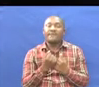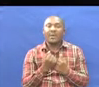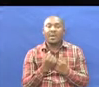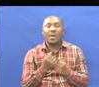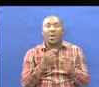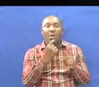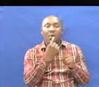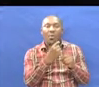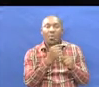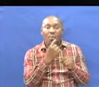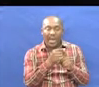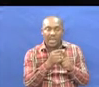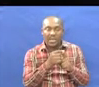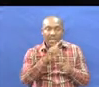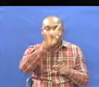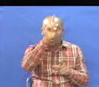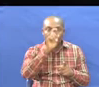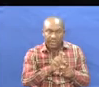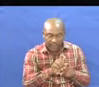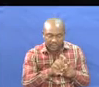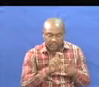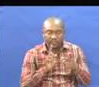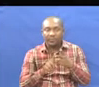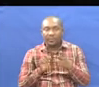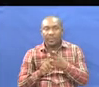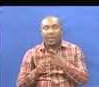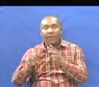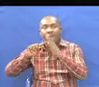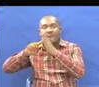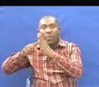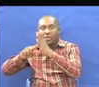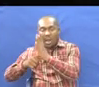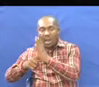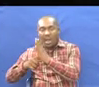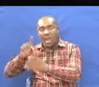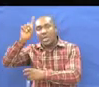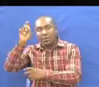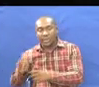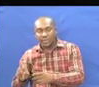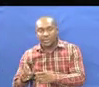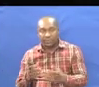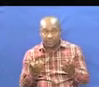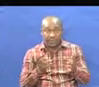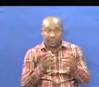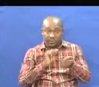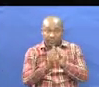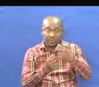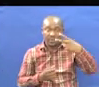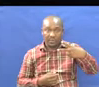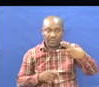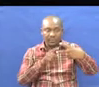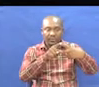word equation, and we have what you call the formula equation. Therefore, the reaction taking place